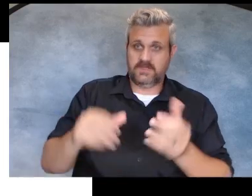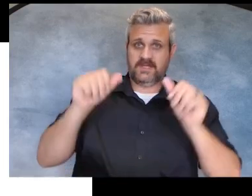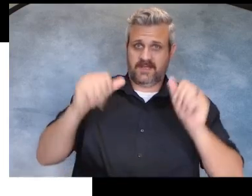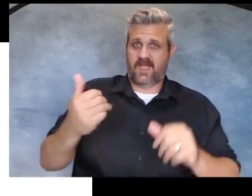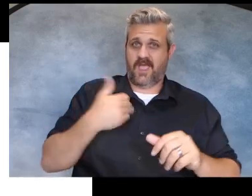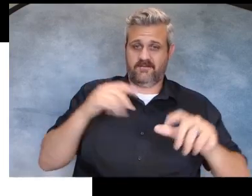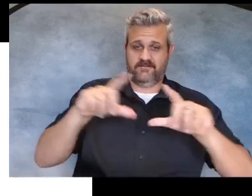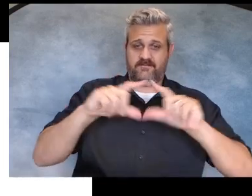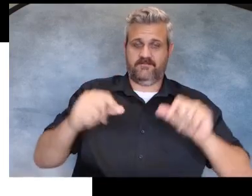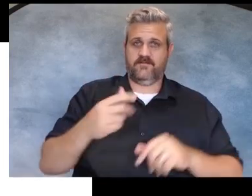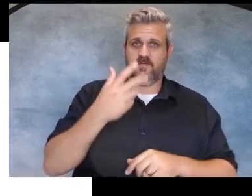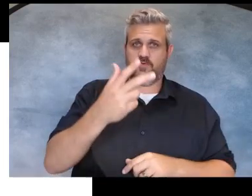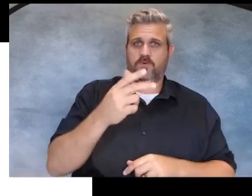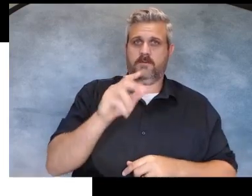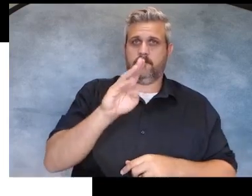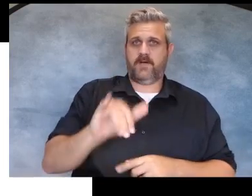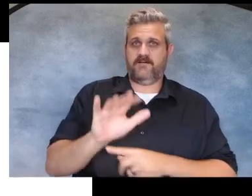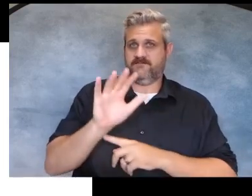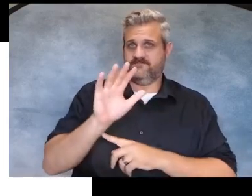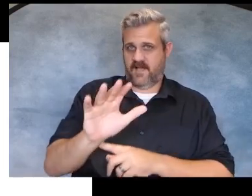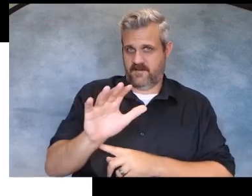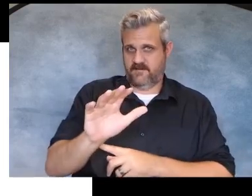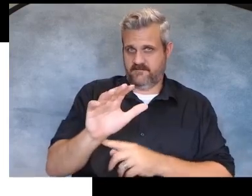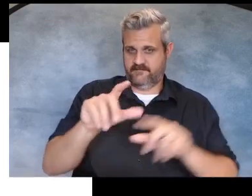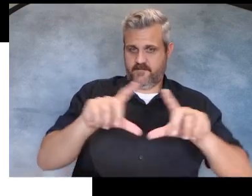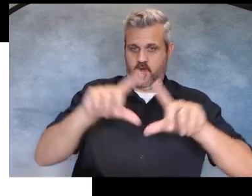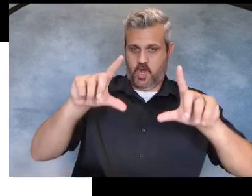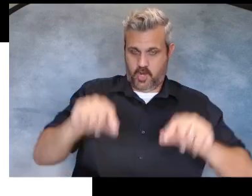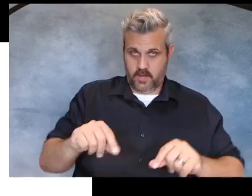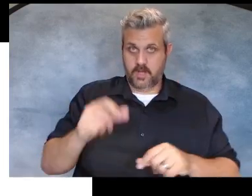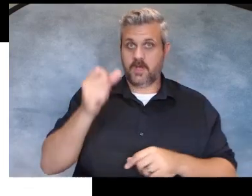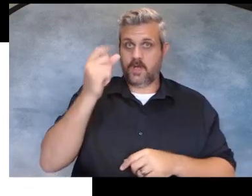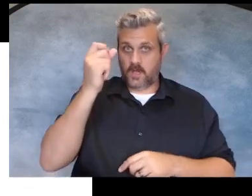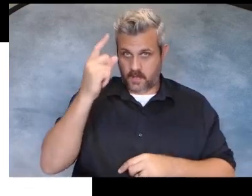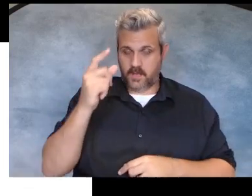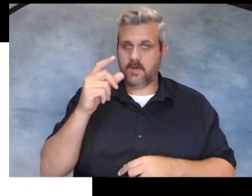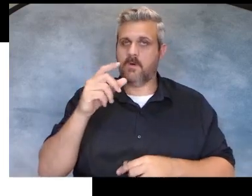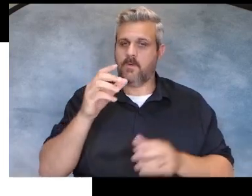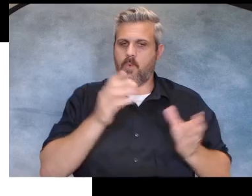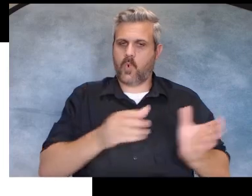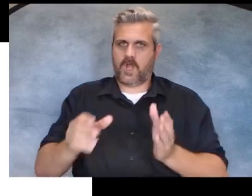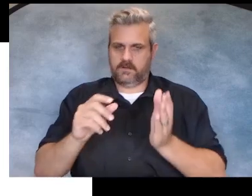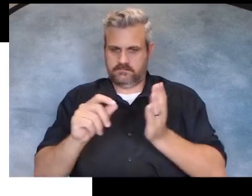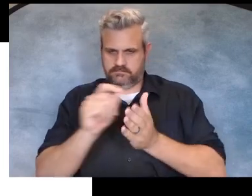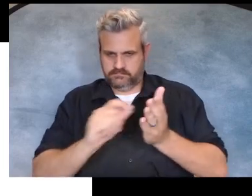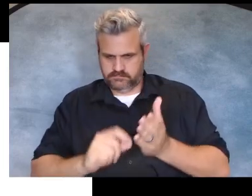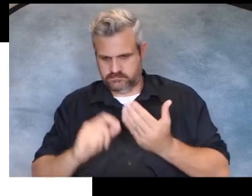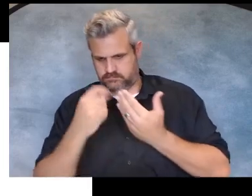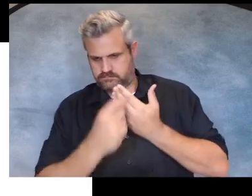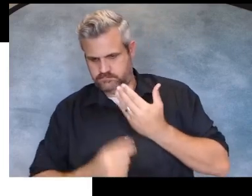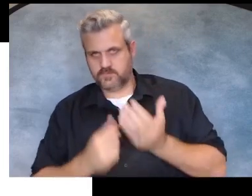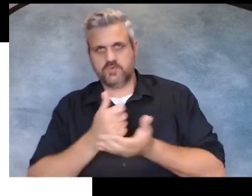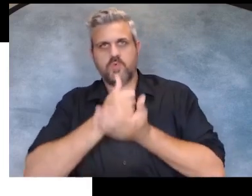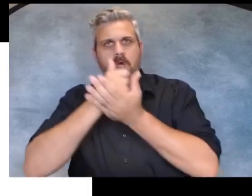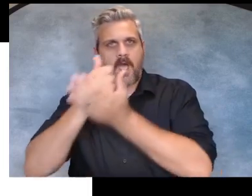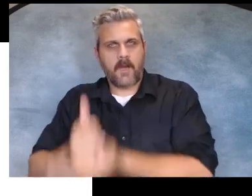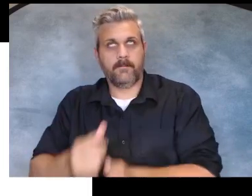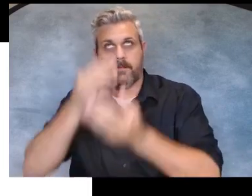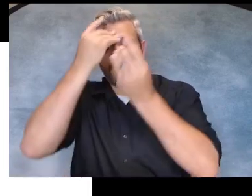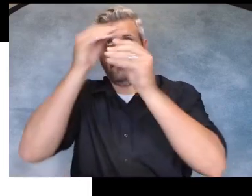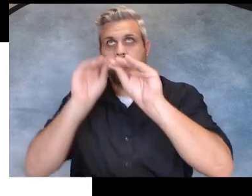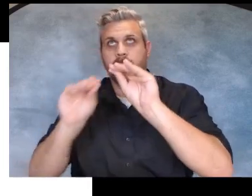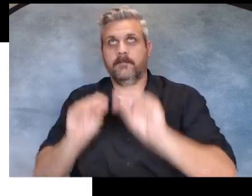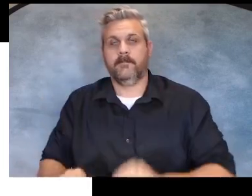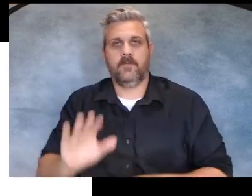a 3-inch by 5-inch note card with blank organizers drawn on it, front and back, to help organize the